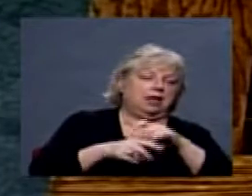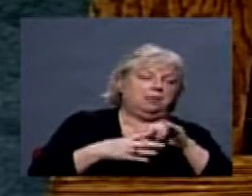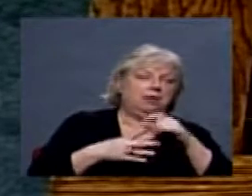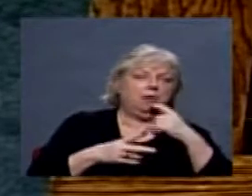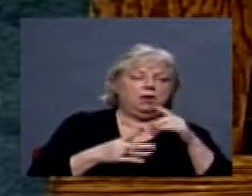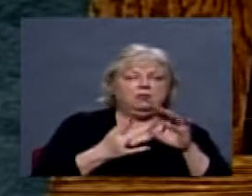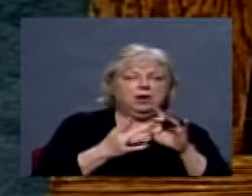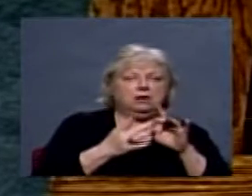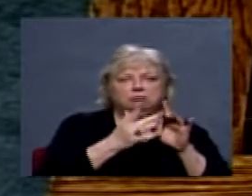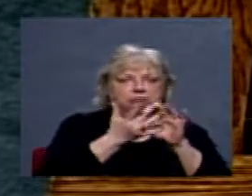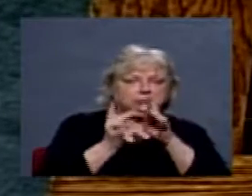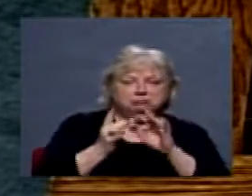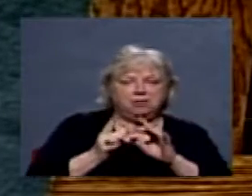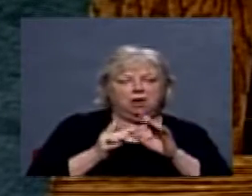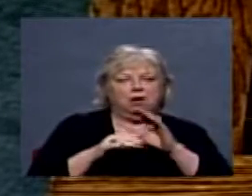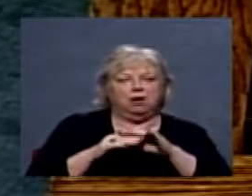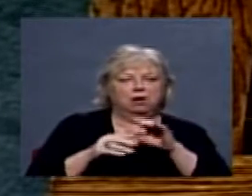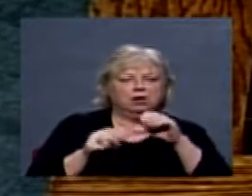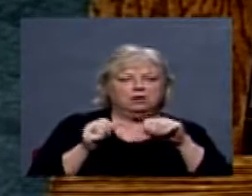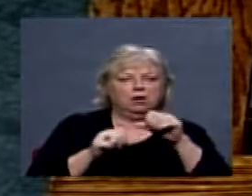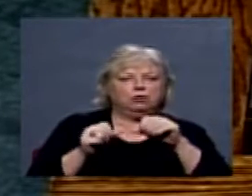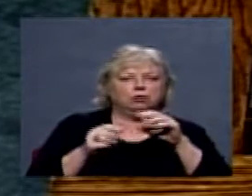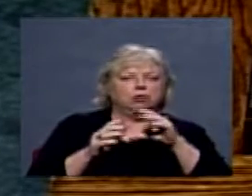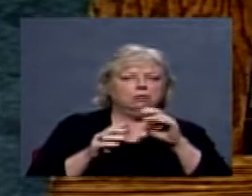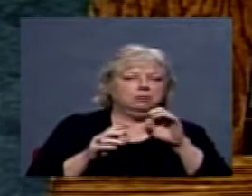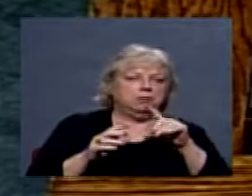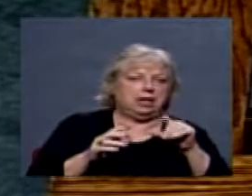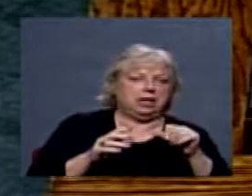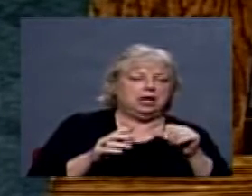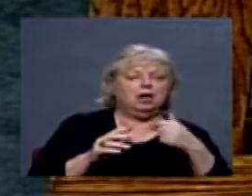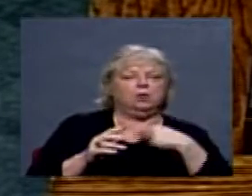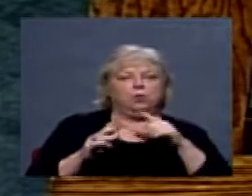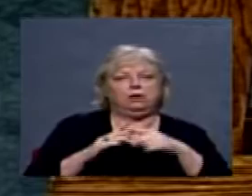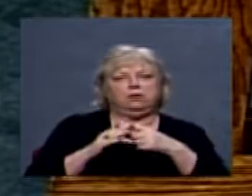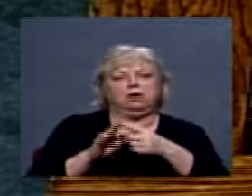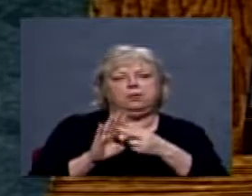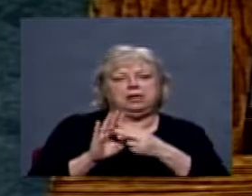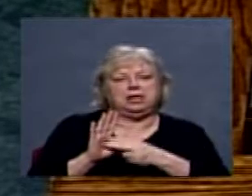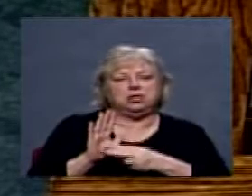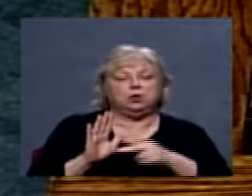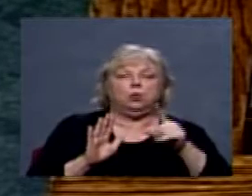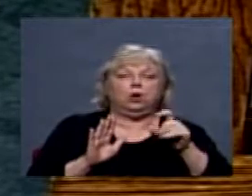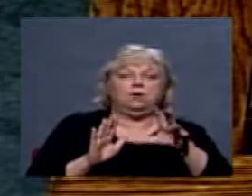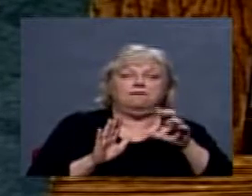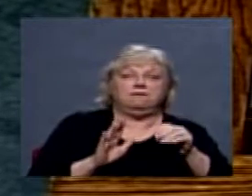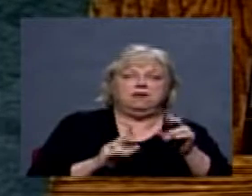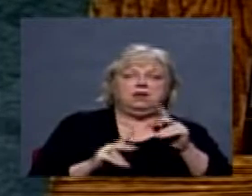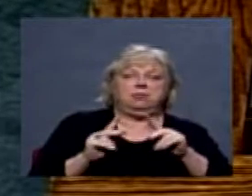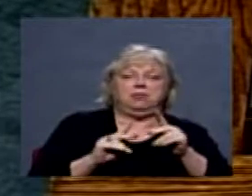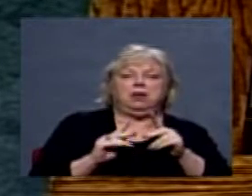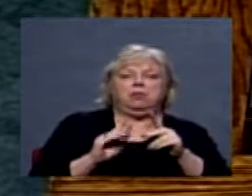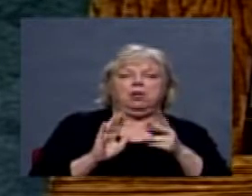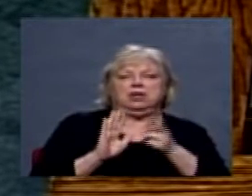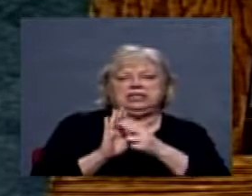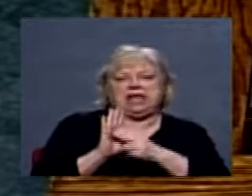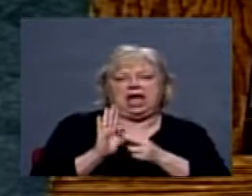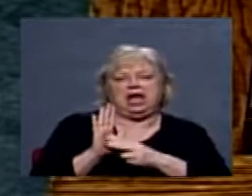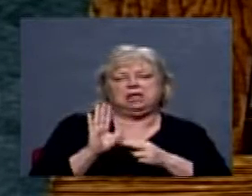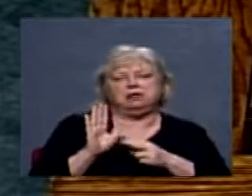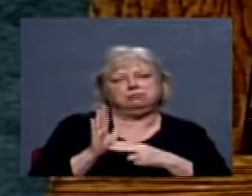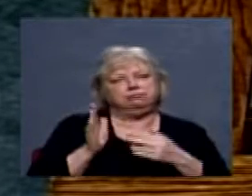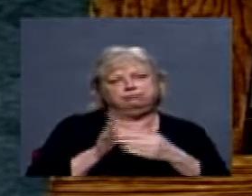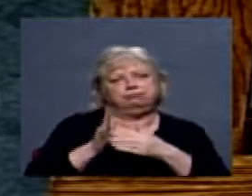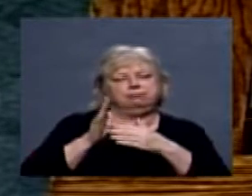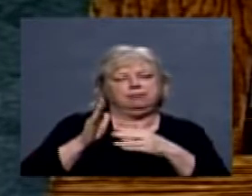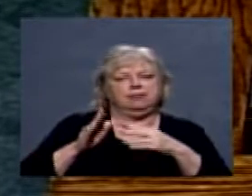media, we initiated a petition. There were 150 people who signed it in a matter of a couple of days. There